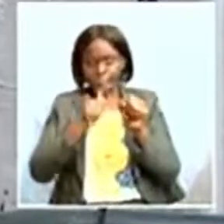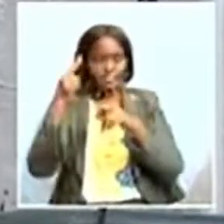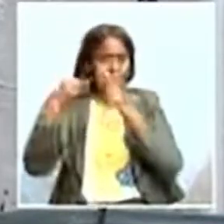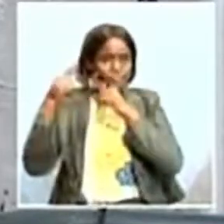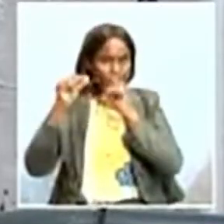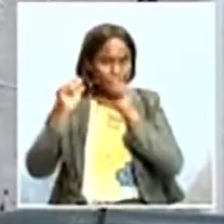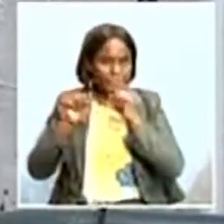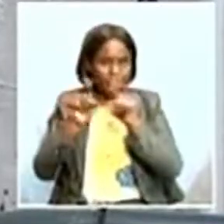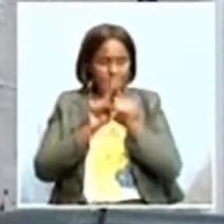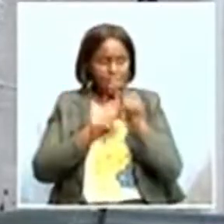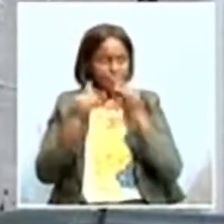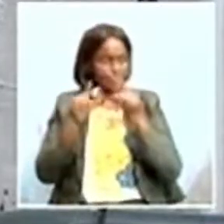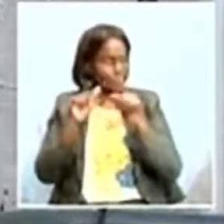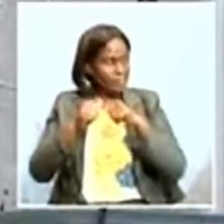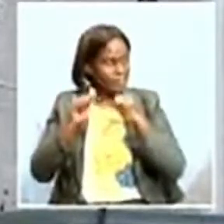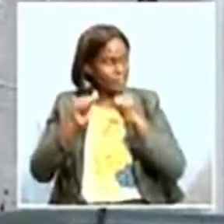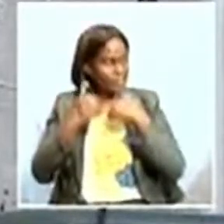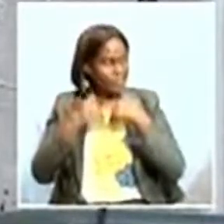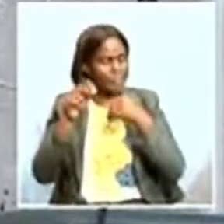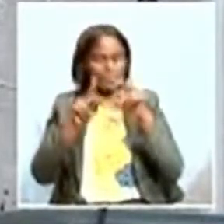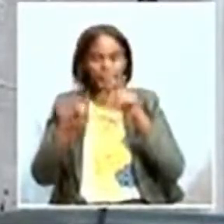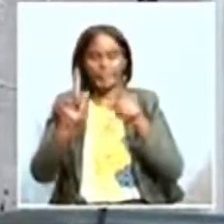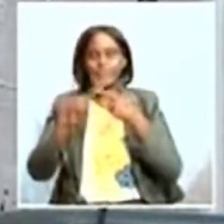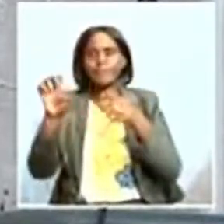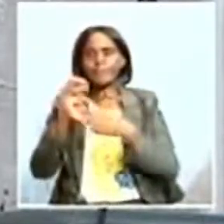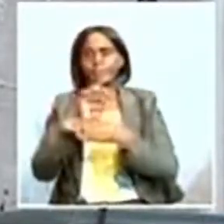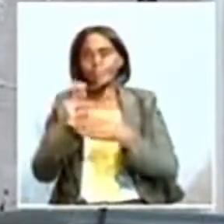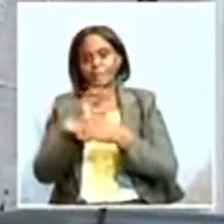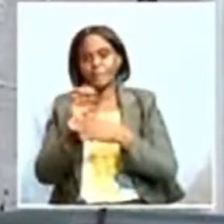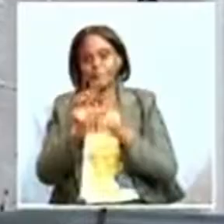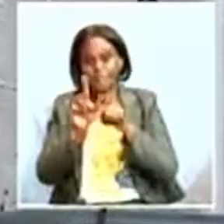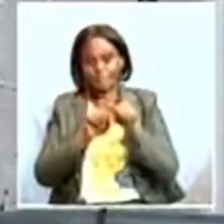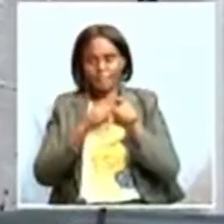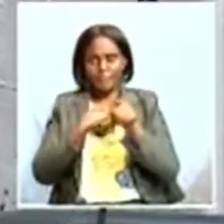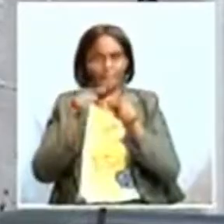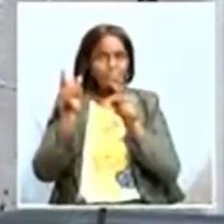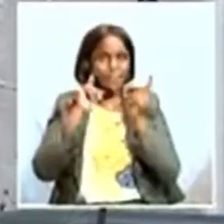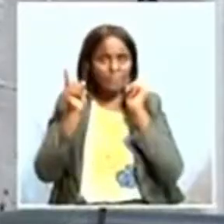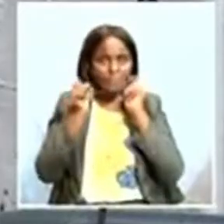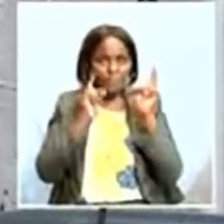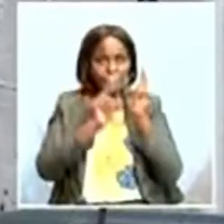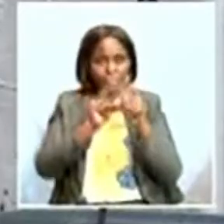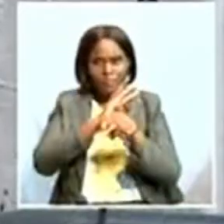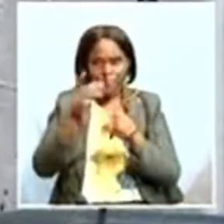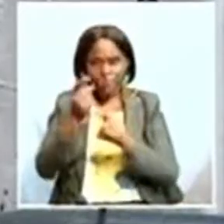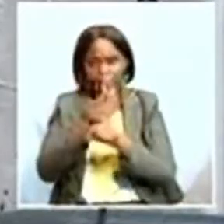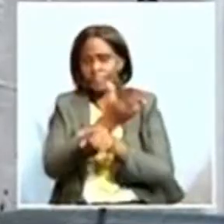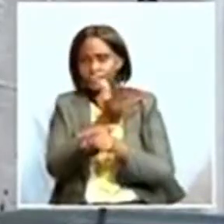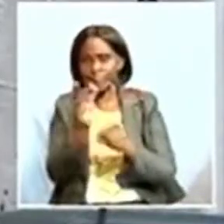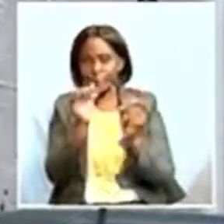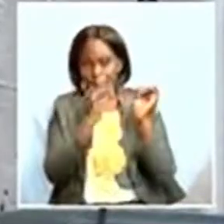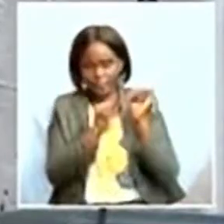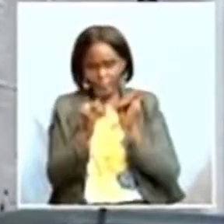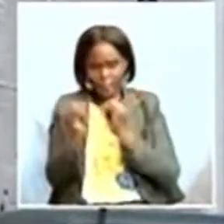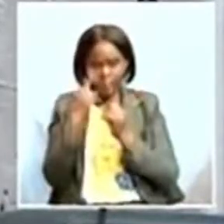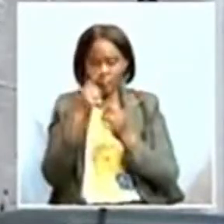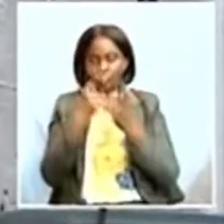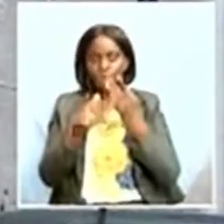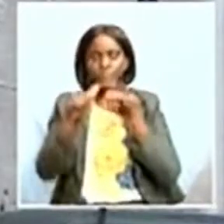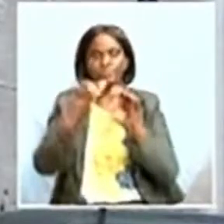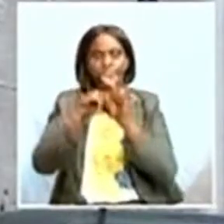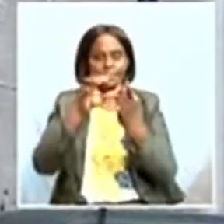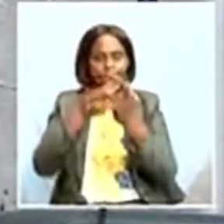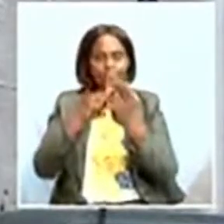review now, you can get people to evaluate and get the feedback from the implementers, who are in this case